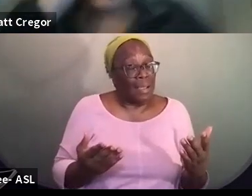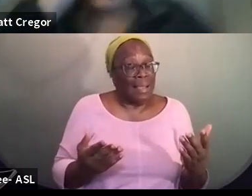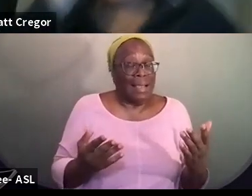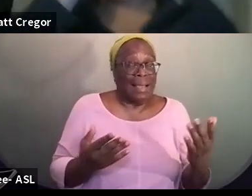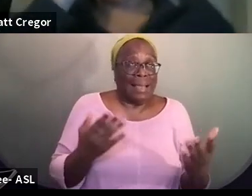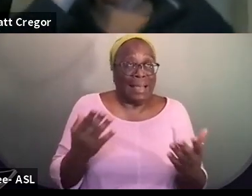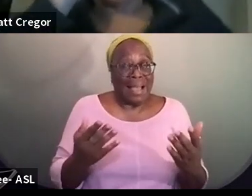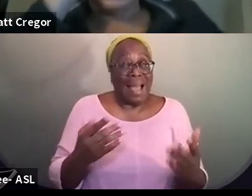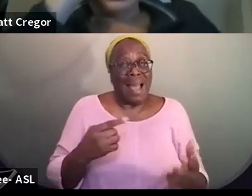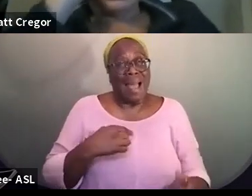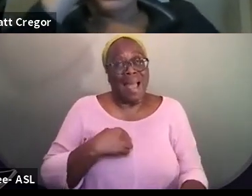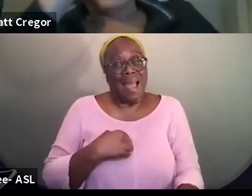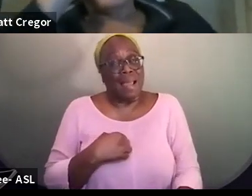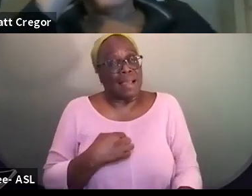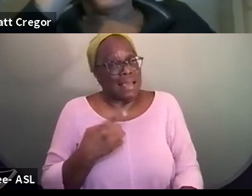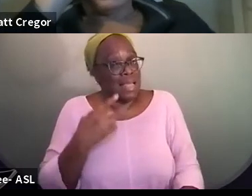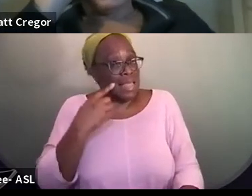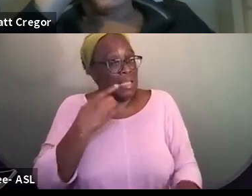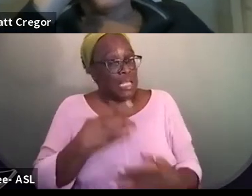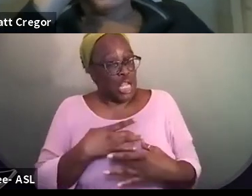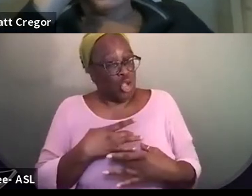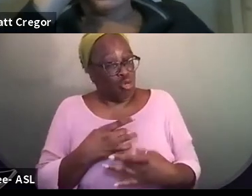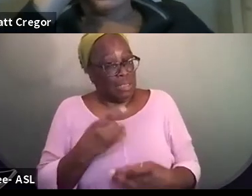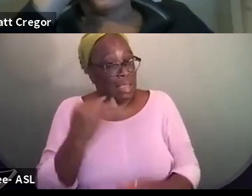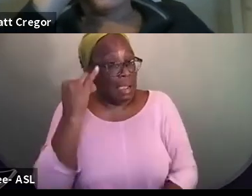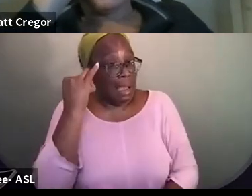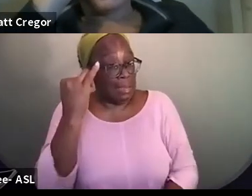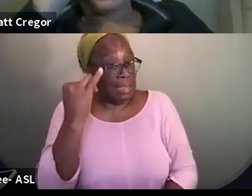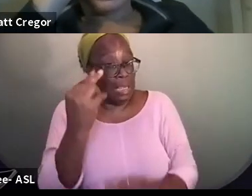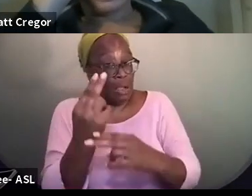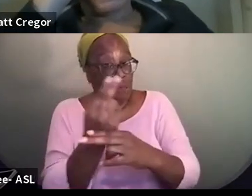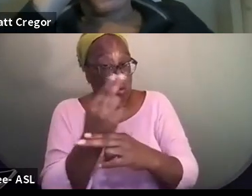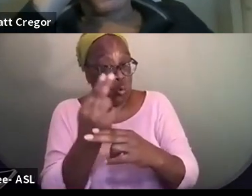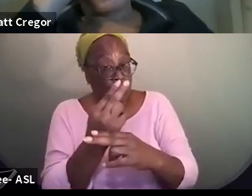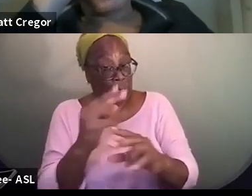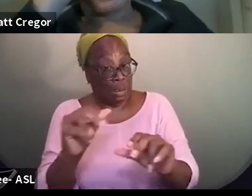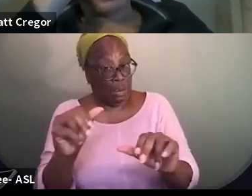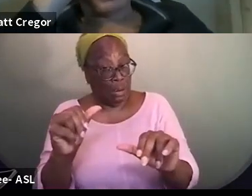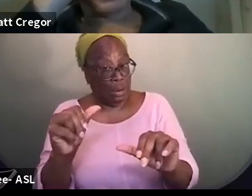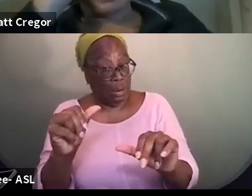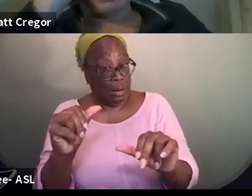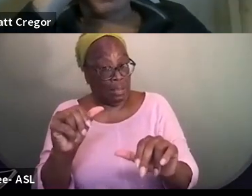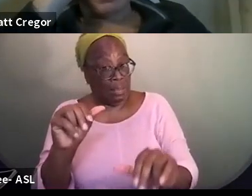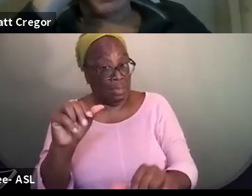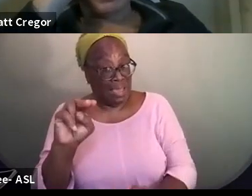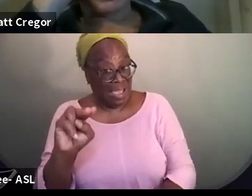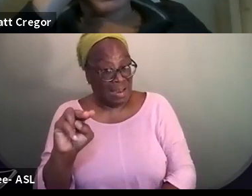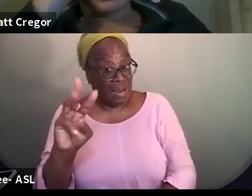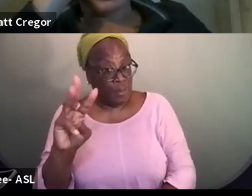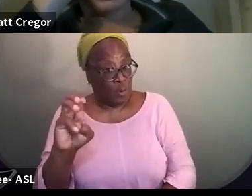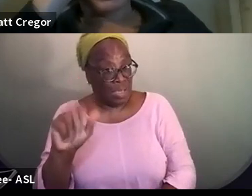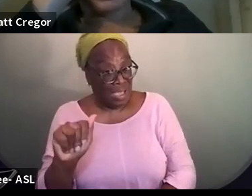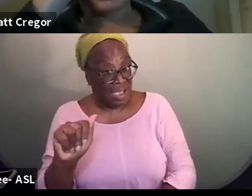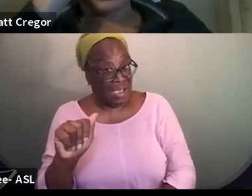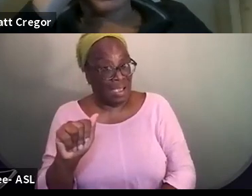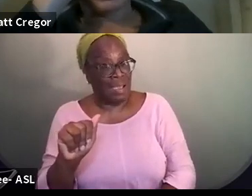am intrigued by the idea of using the assessment, the NWEA, as an indicator of